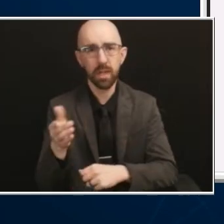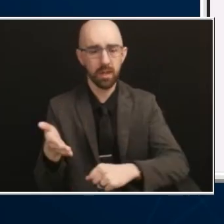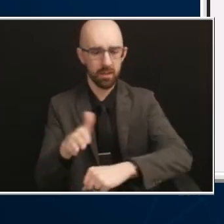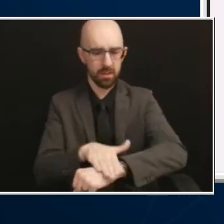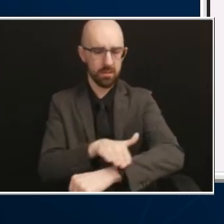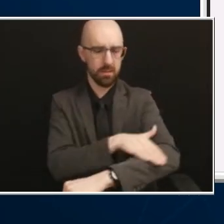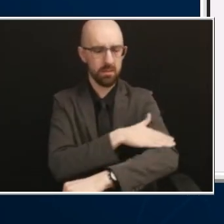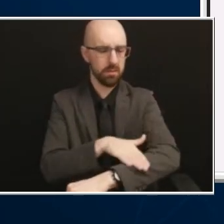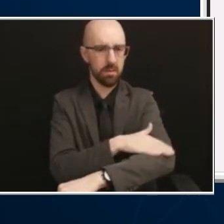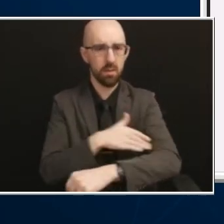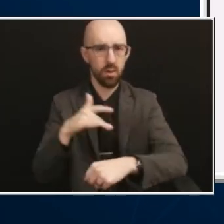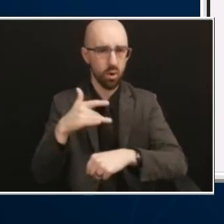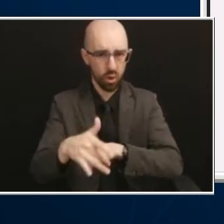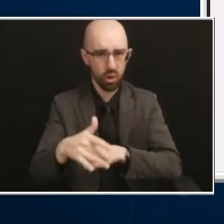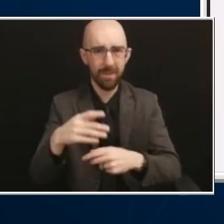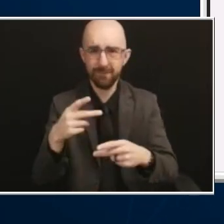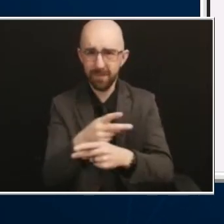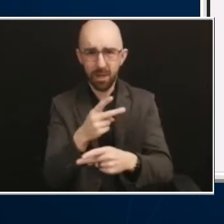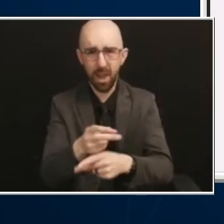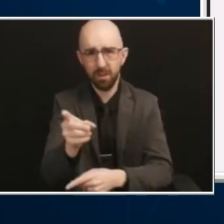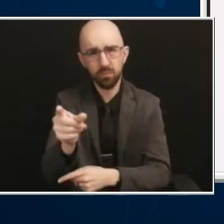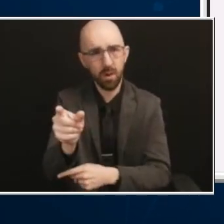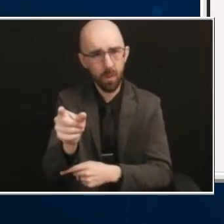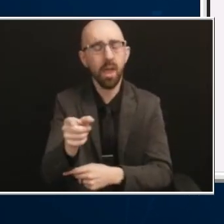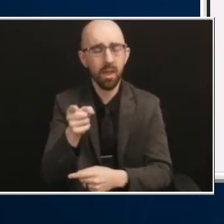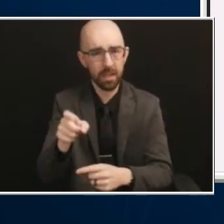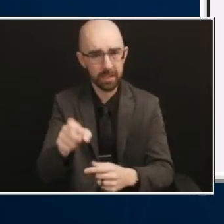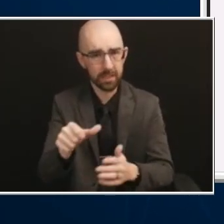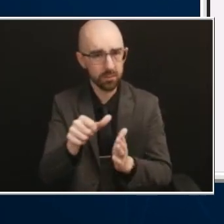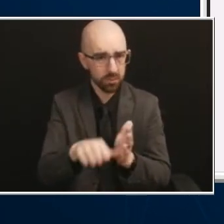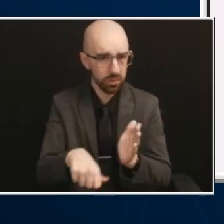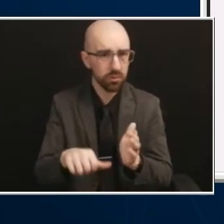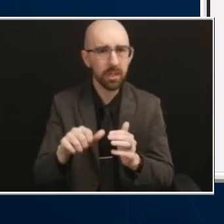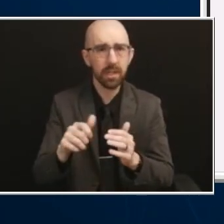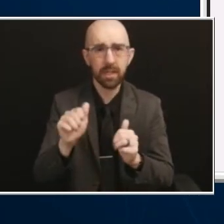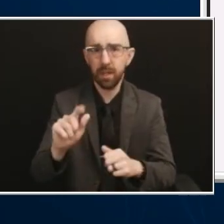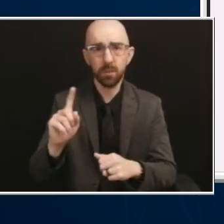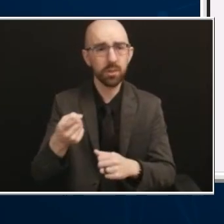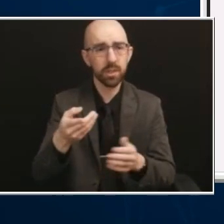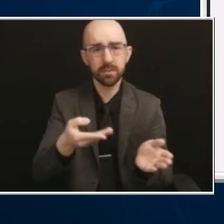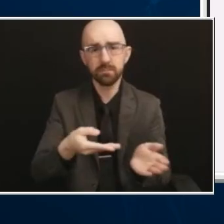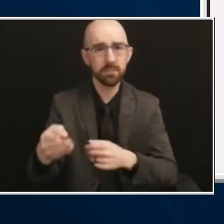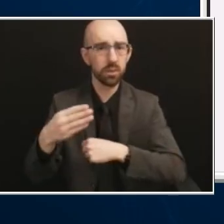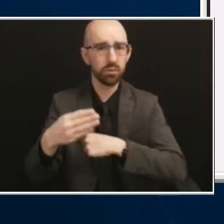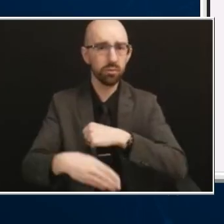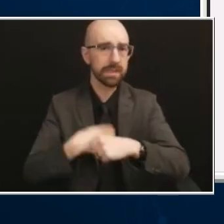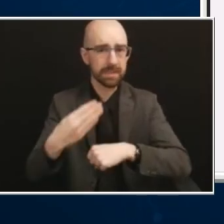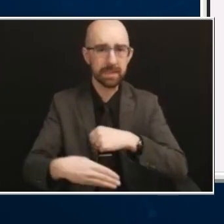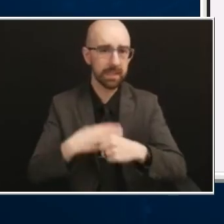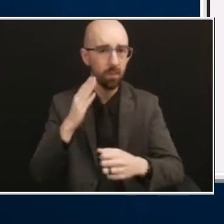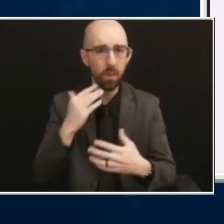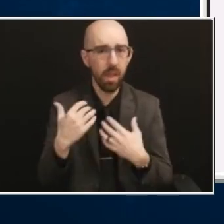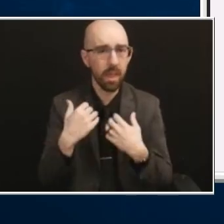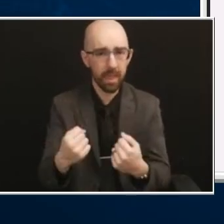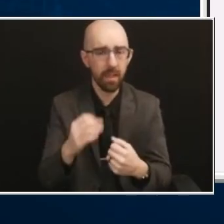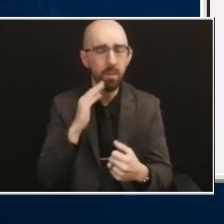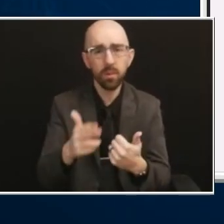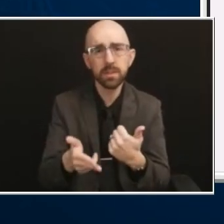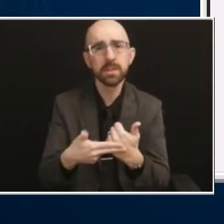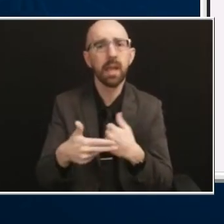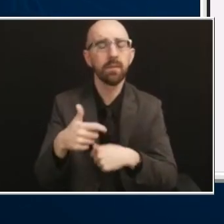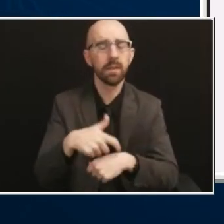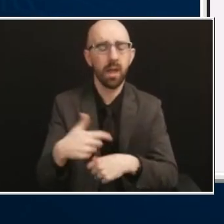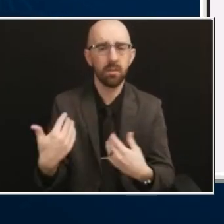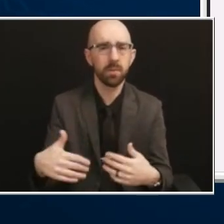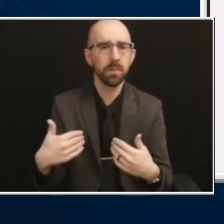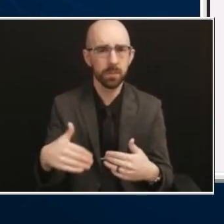figure that out right away, do they need surgery? Can we just get them into dressings and they're going to heal? It saves time as far